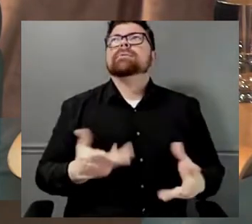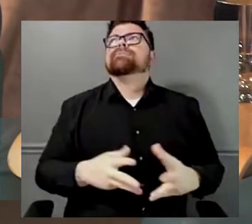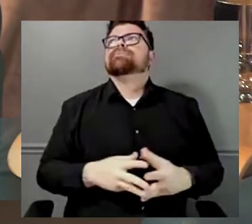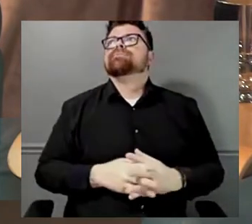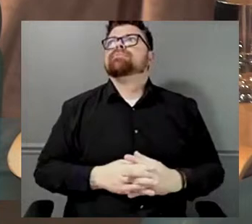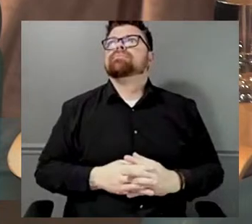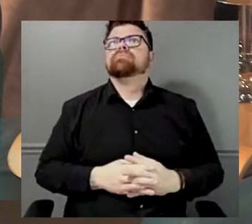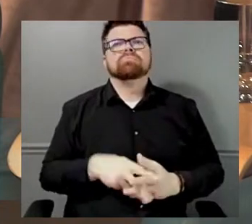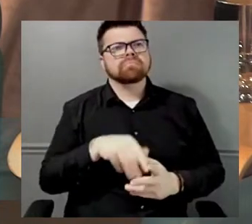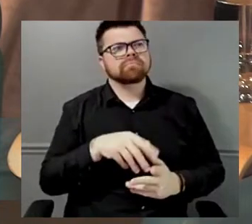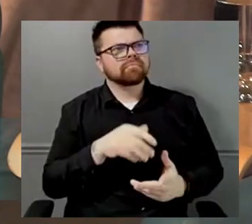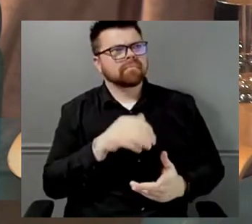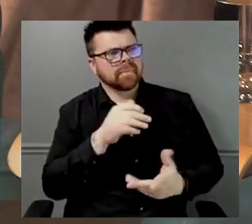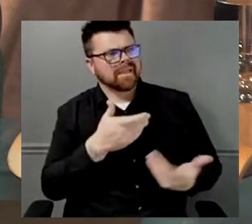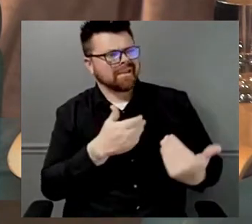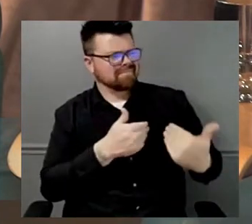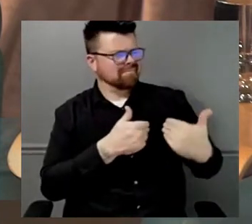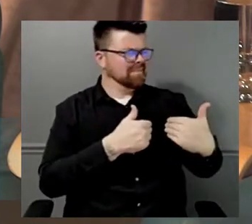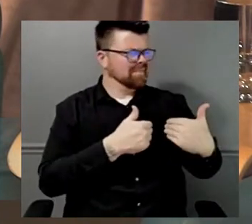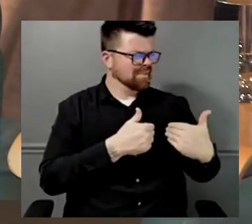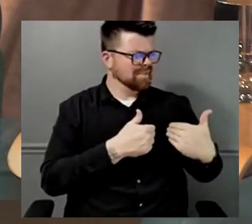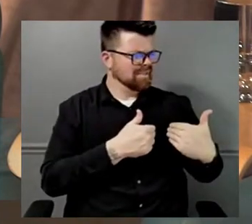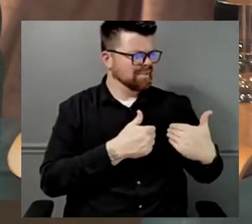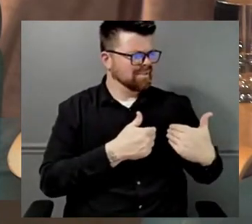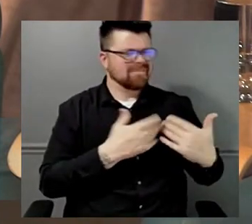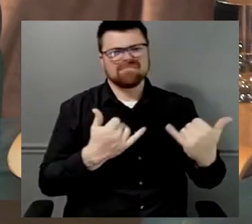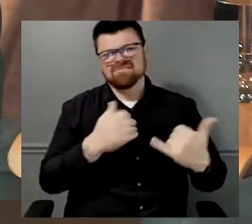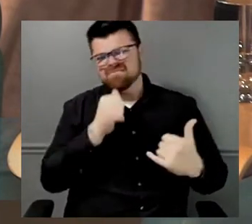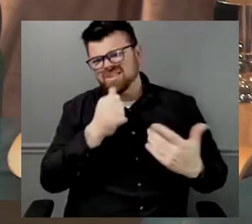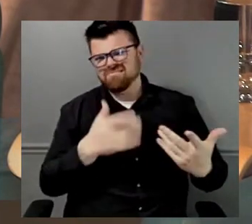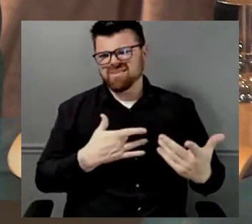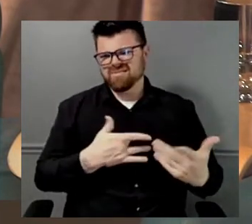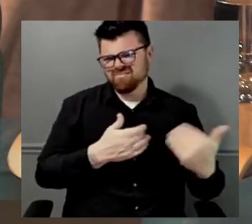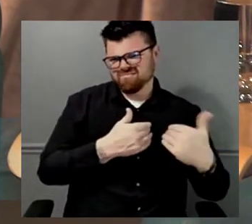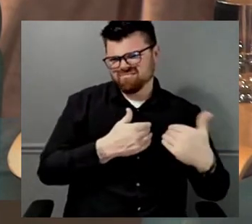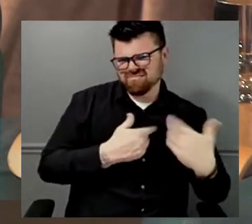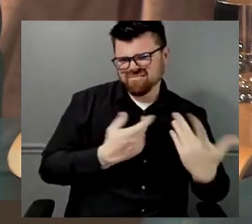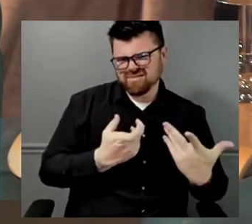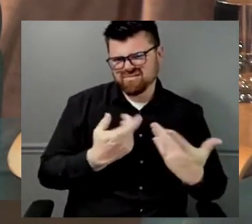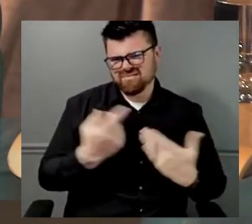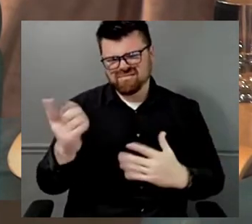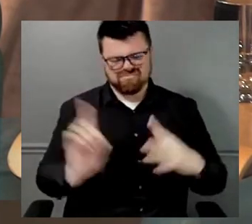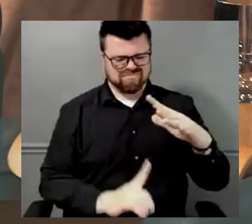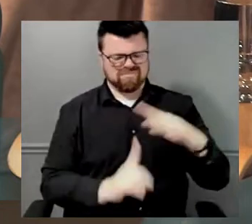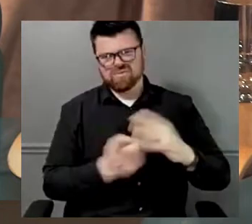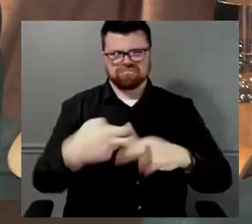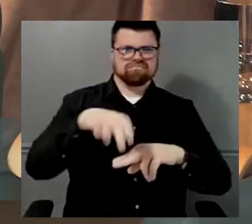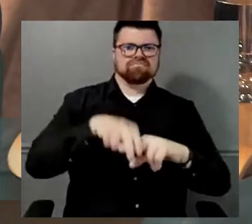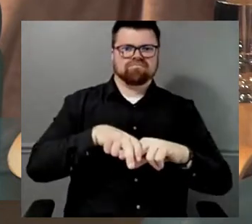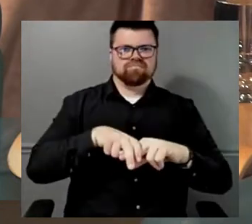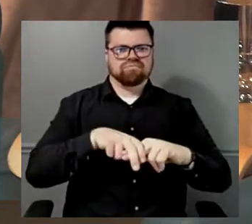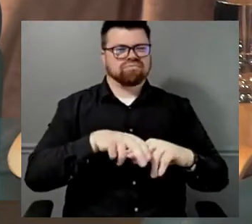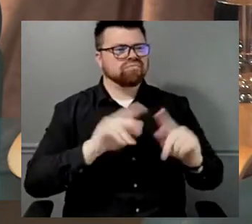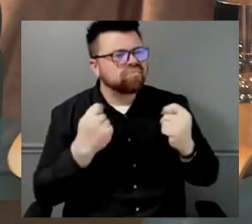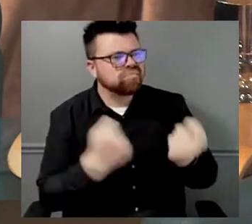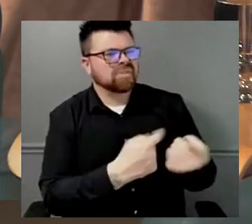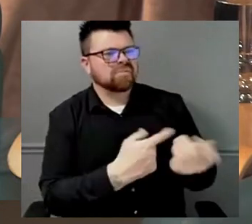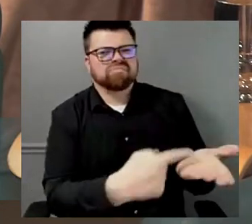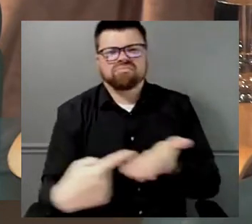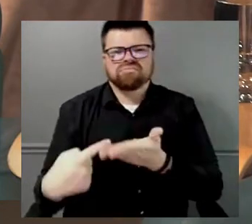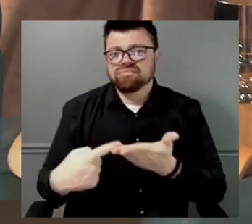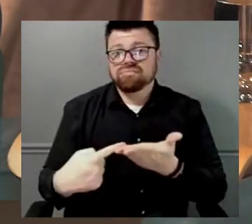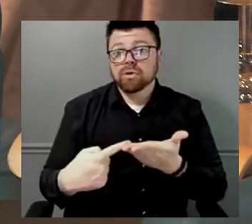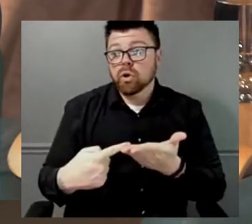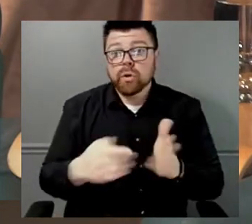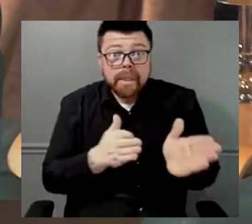an obligation to sit in the room with their colleagues. Mm. And so those conversations that occurred spontaneously in the corner